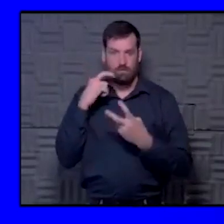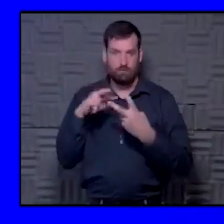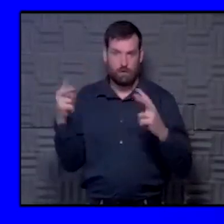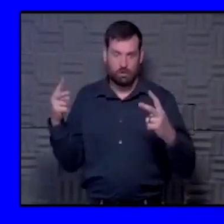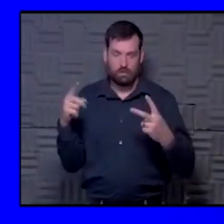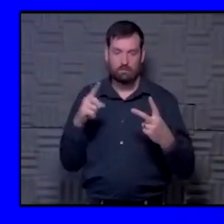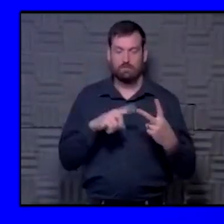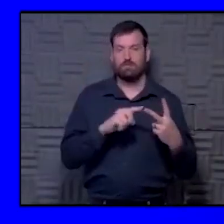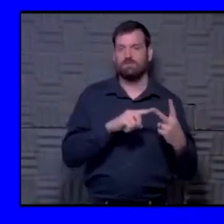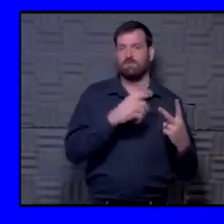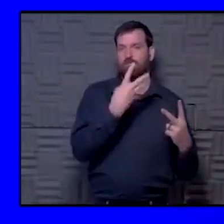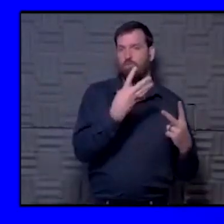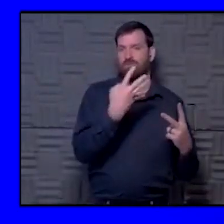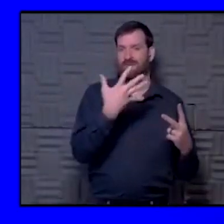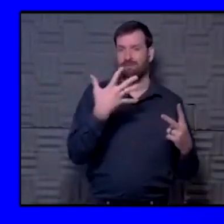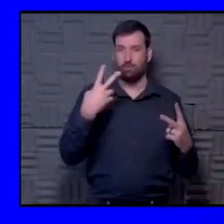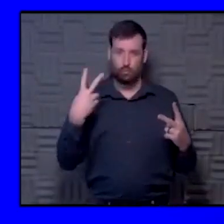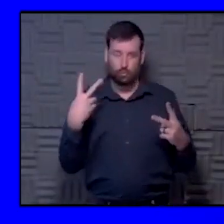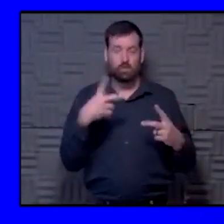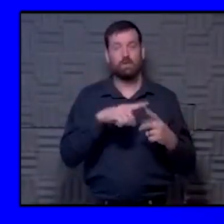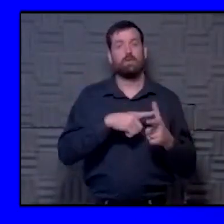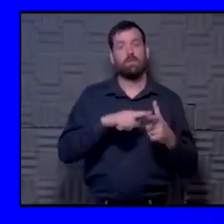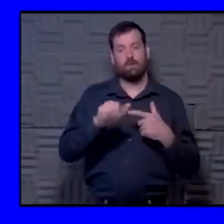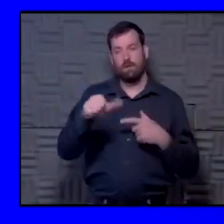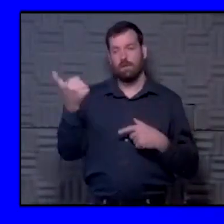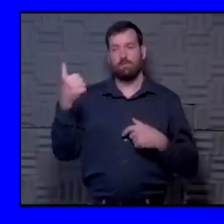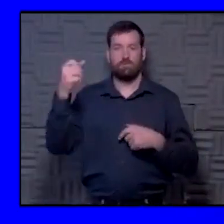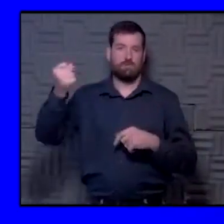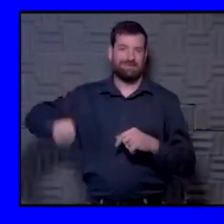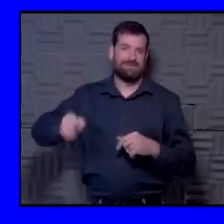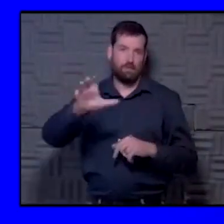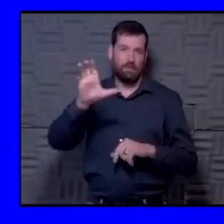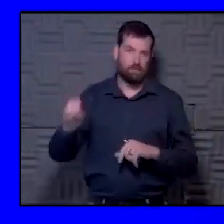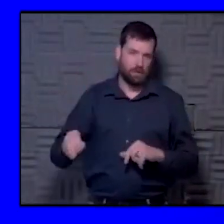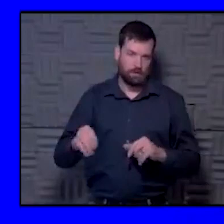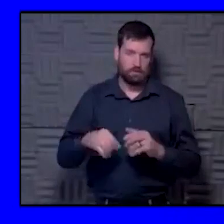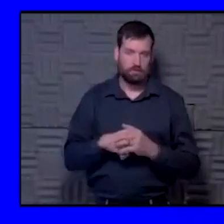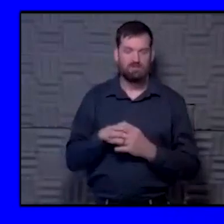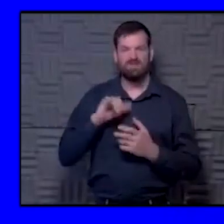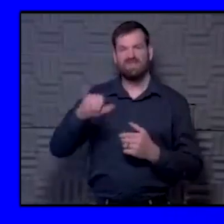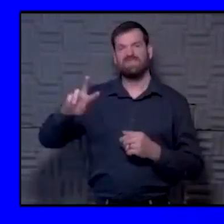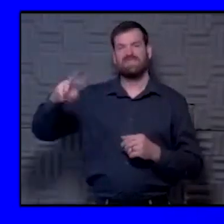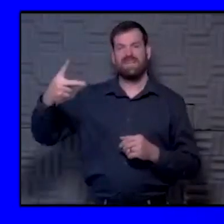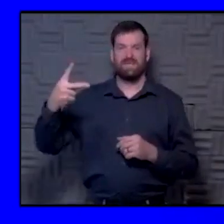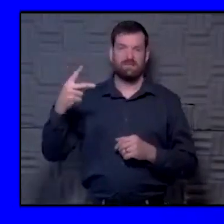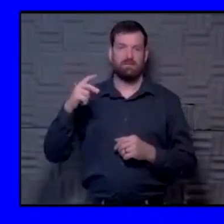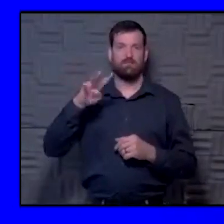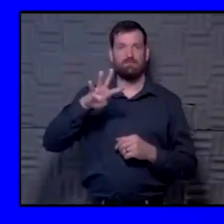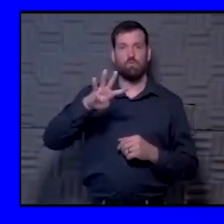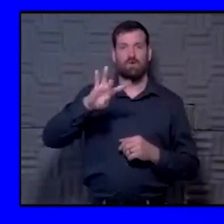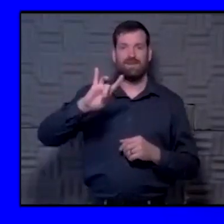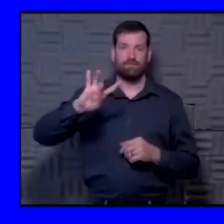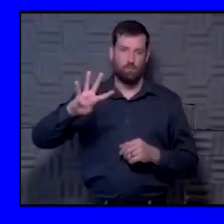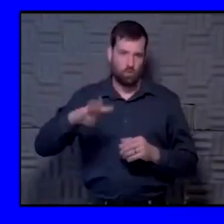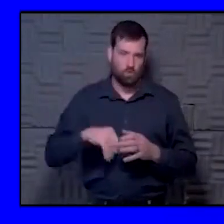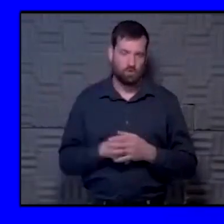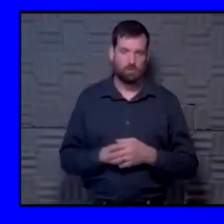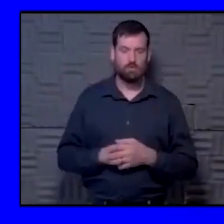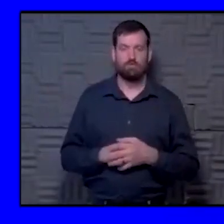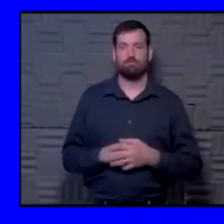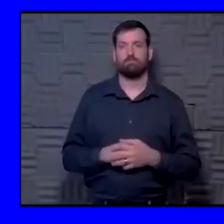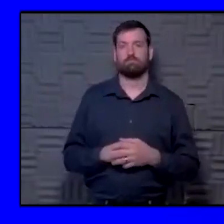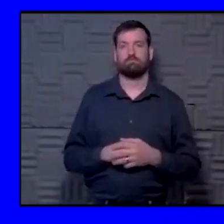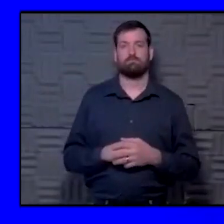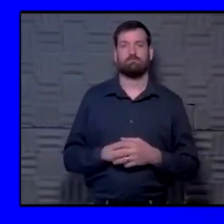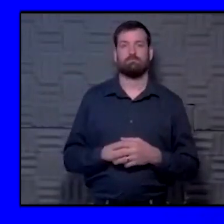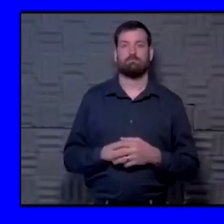the 452 variant, and then the other one is found in that South African. That's the second mutation. That's the 484. So